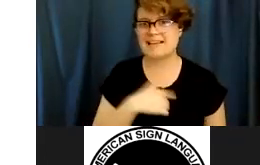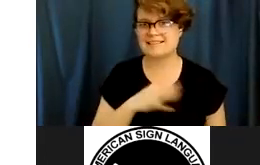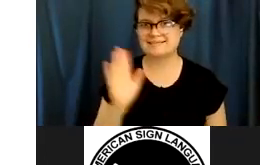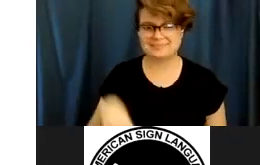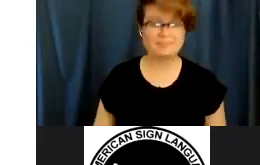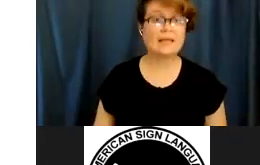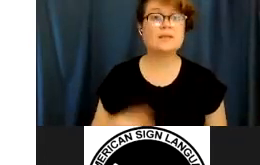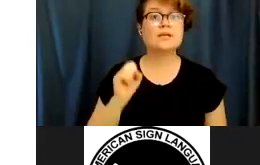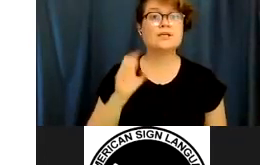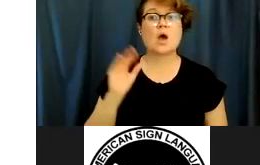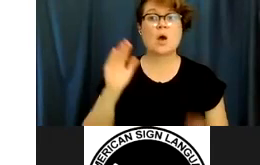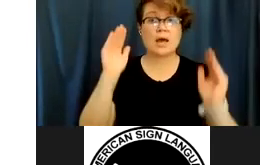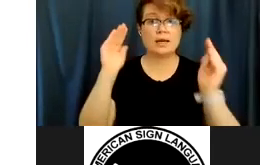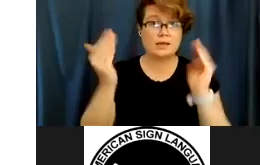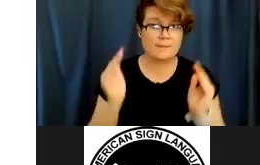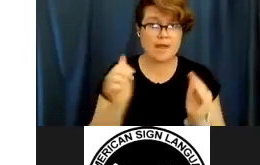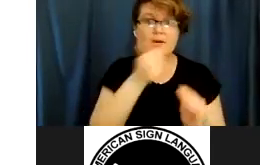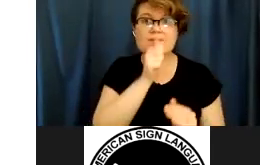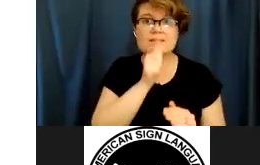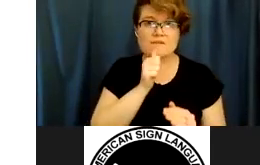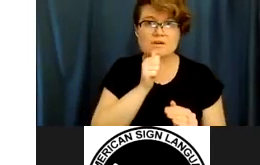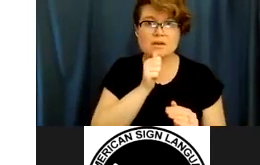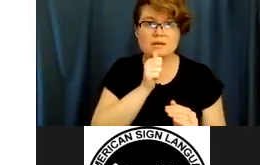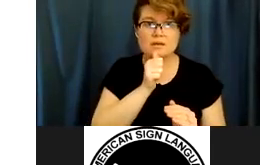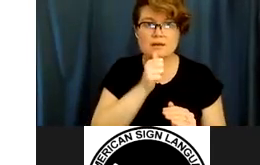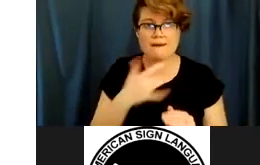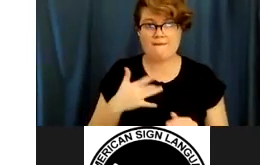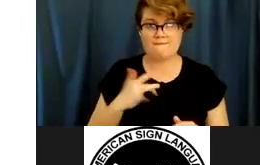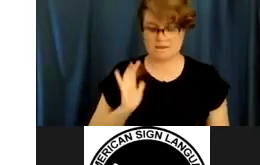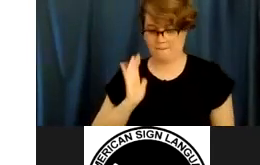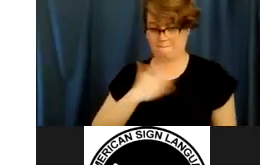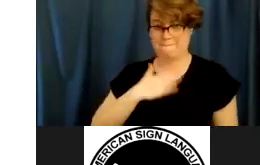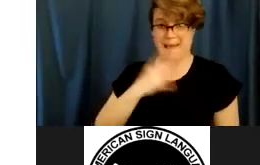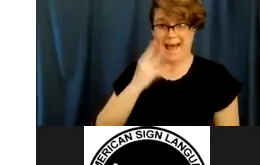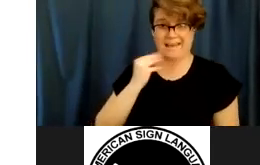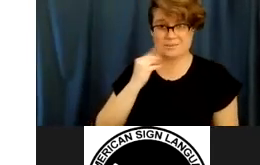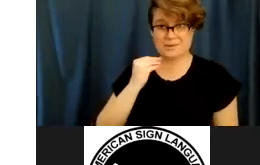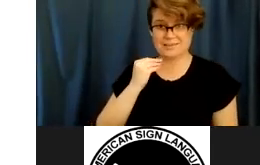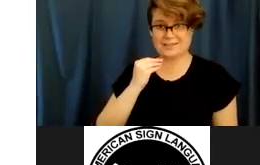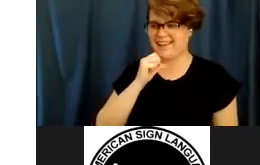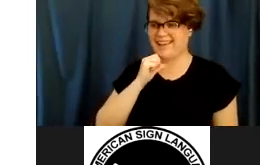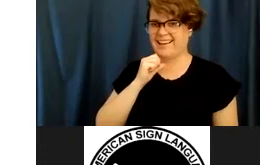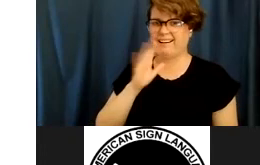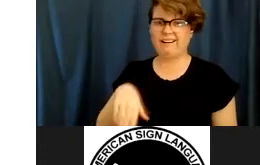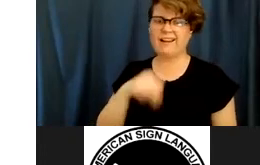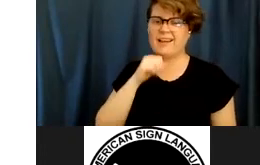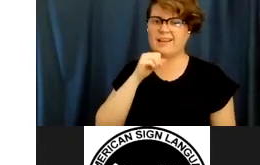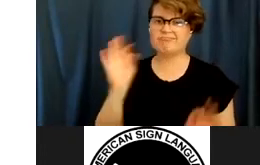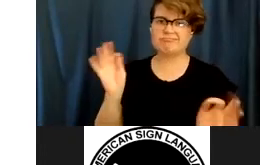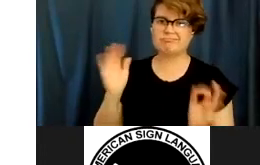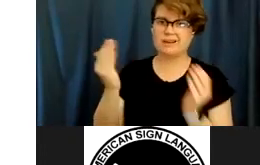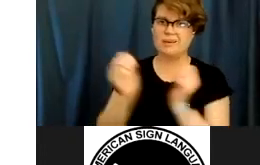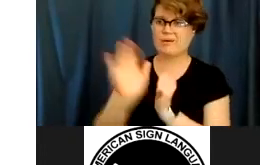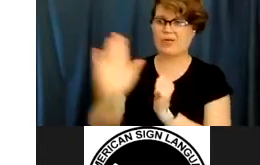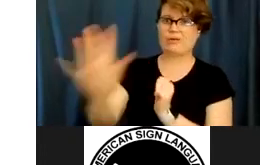suffering is when we feel that our experiences are not as bad as the experiences of others.